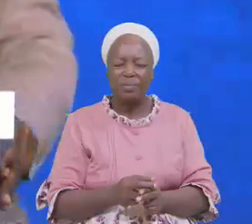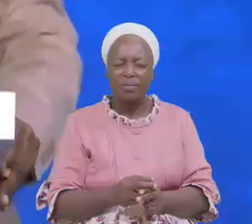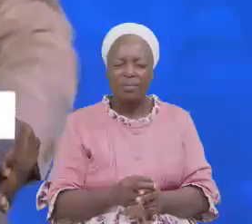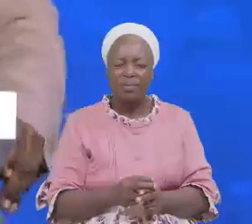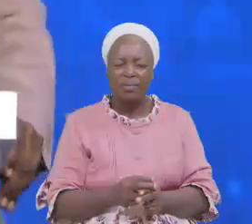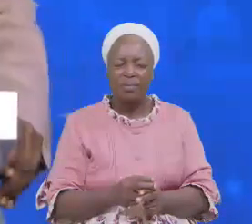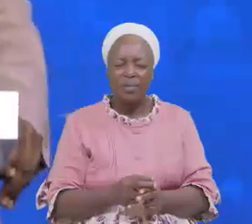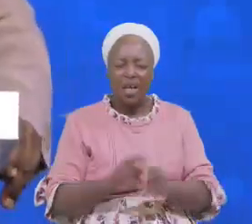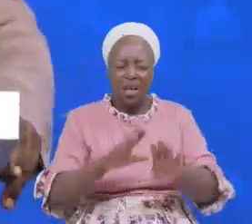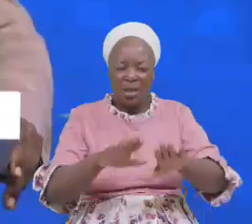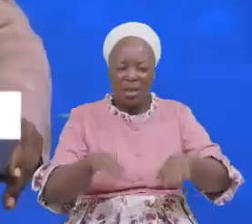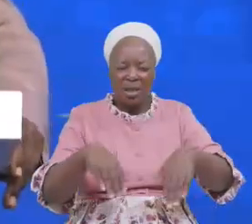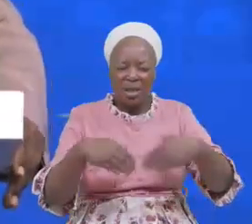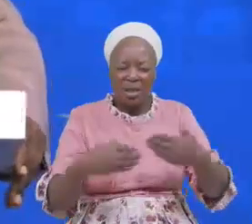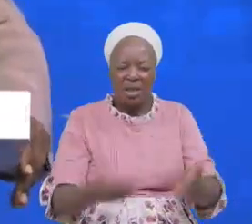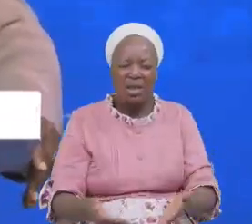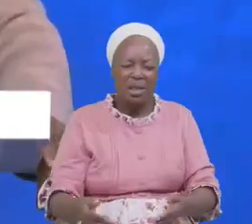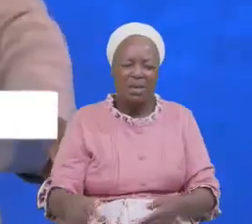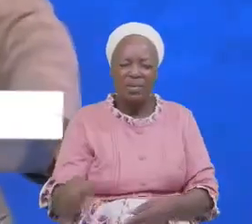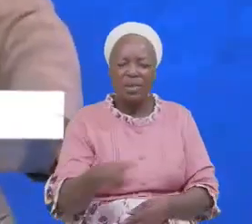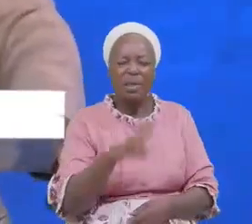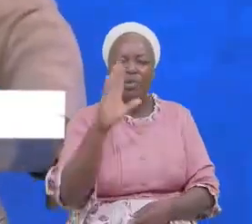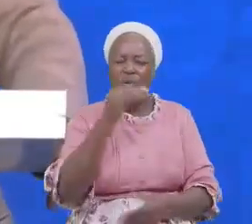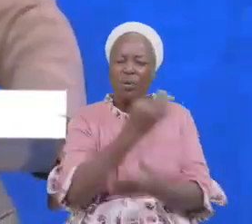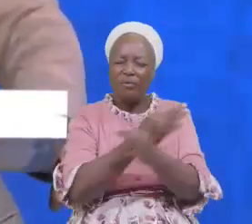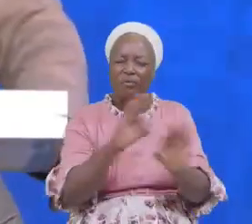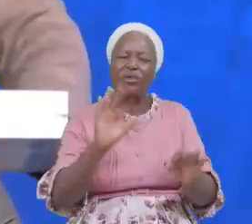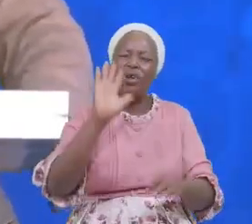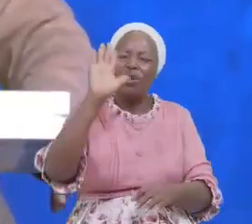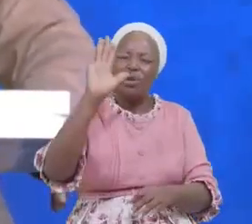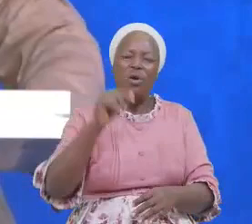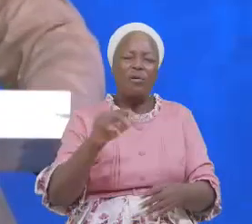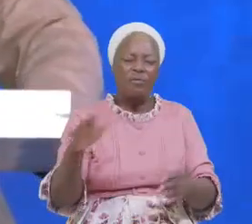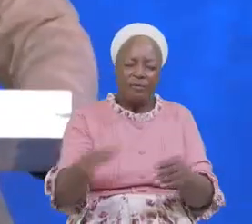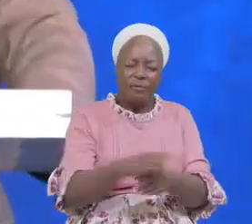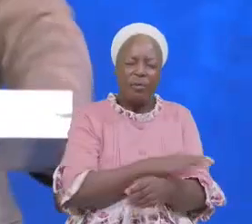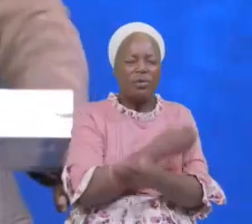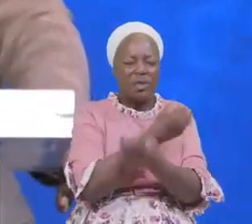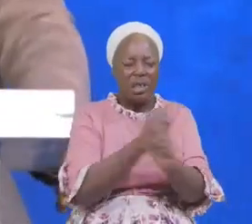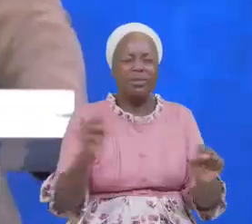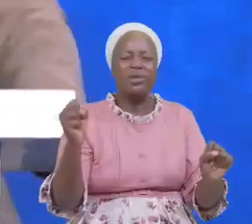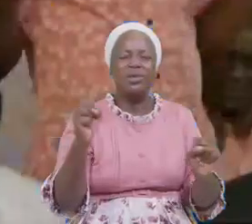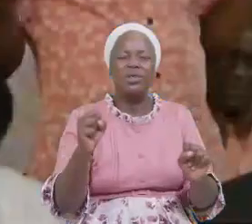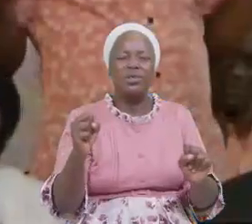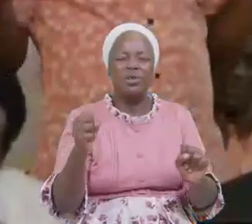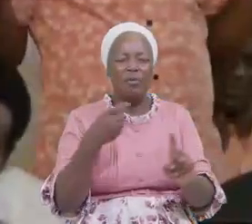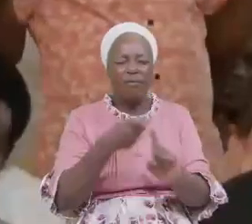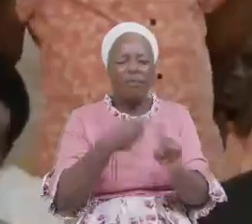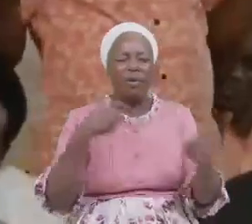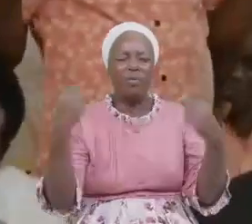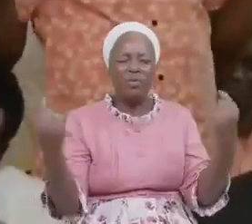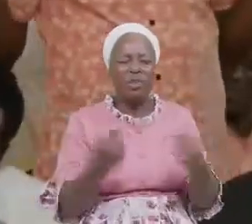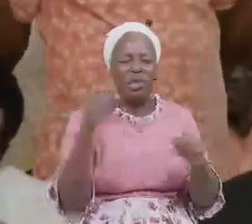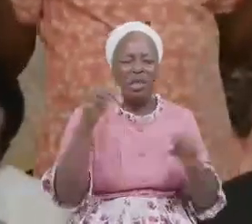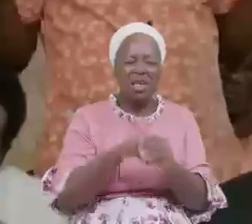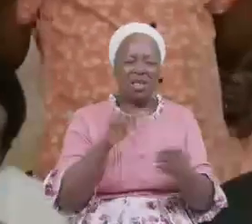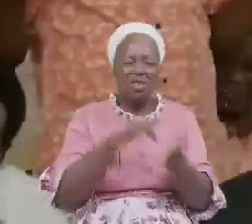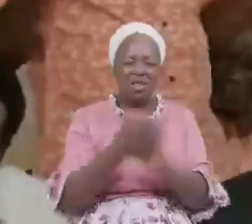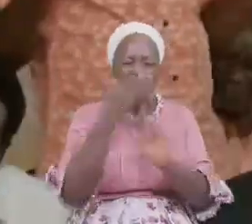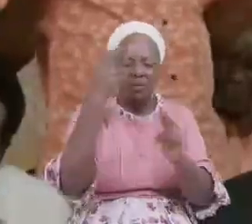Grant them your free and full salvation from sin in Jesus' name.